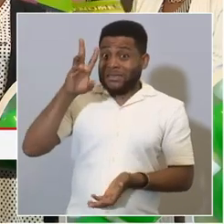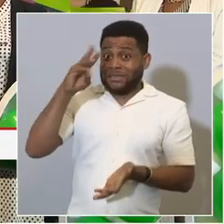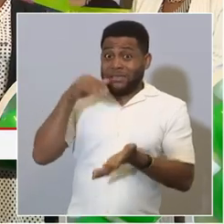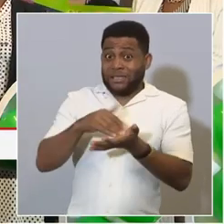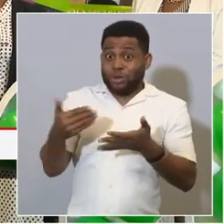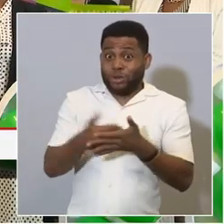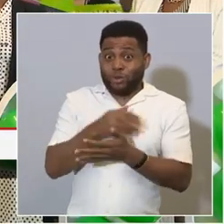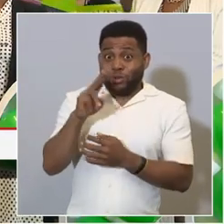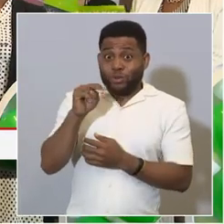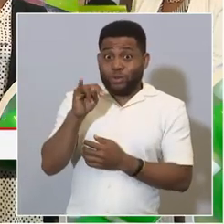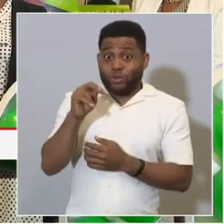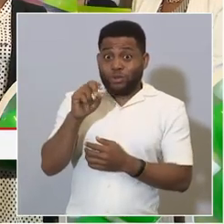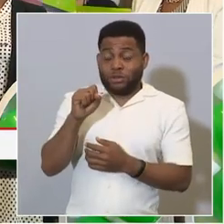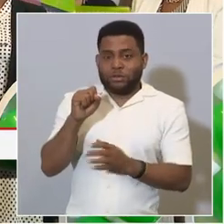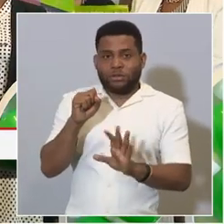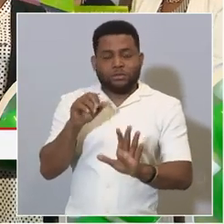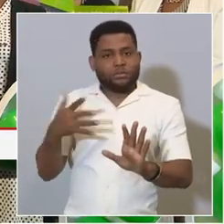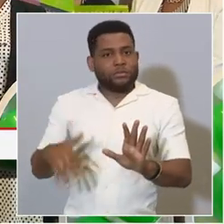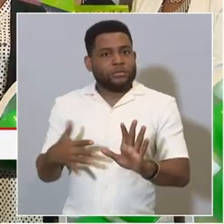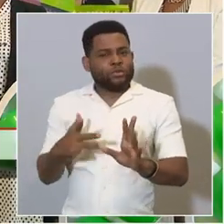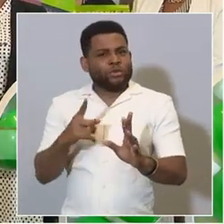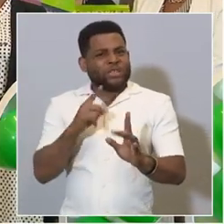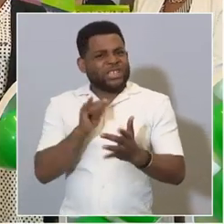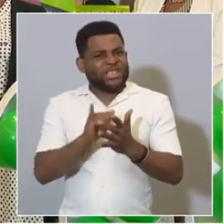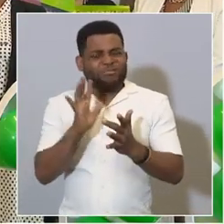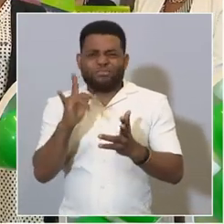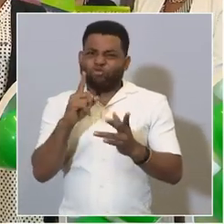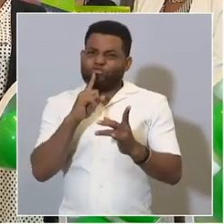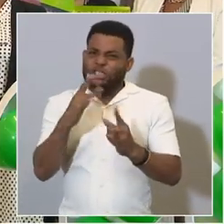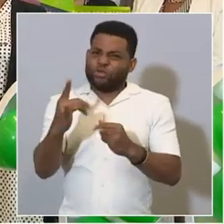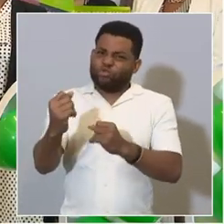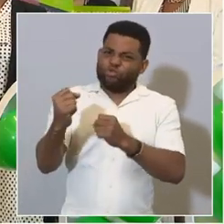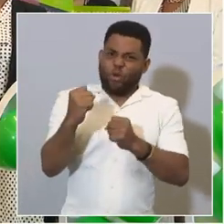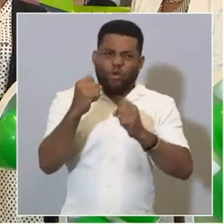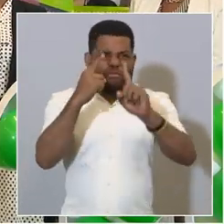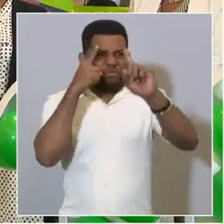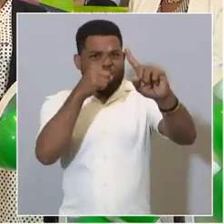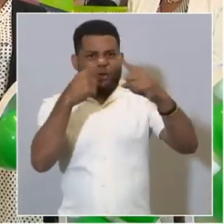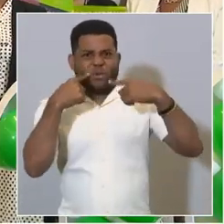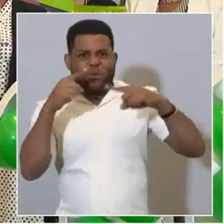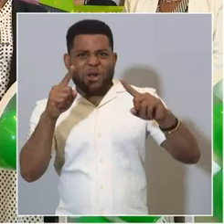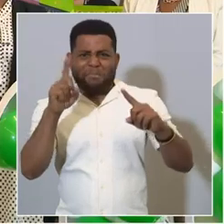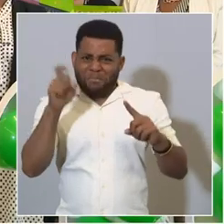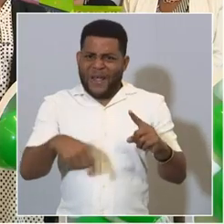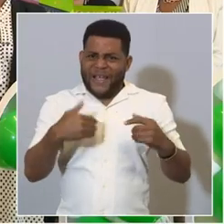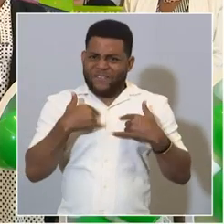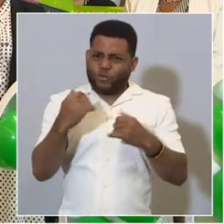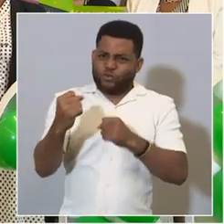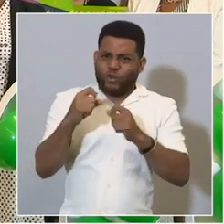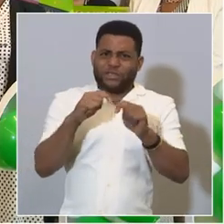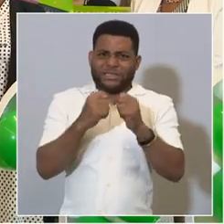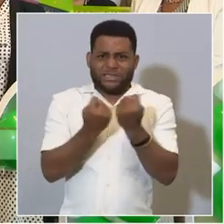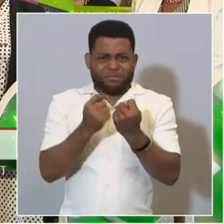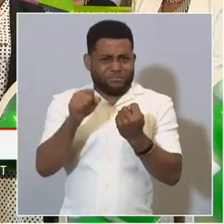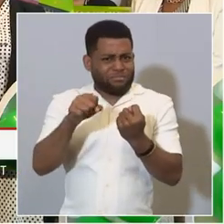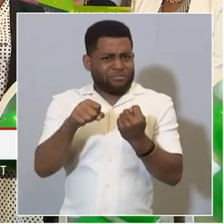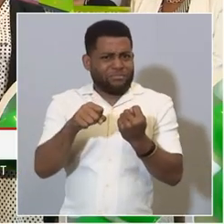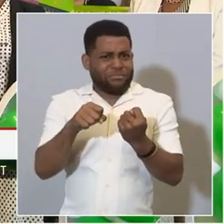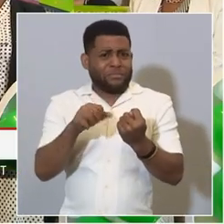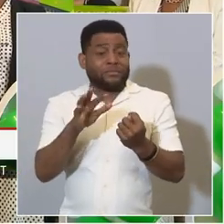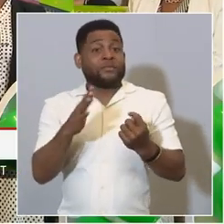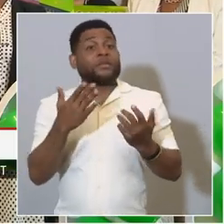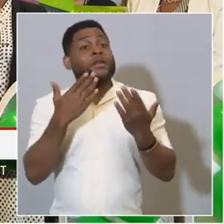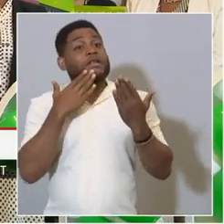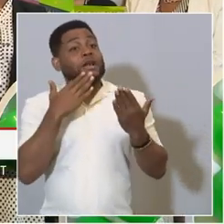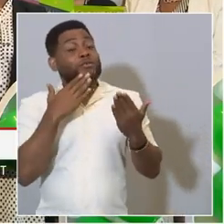a bold goal, a big goal like this without a variety of partners at the table. It's incredibly important to thank Chris Donald and